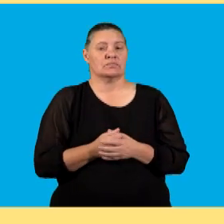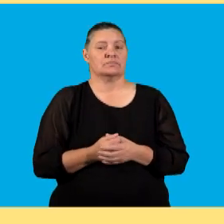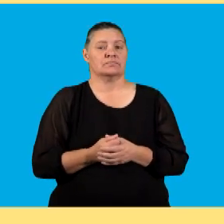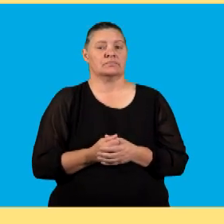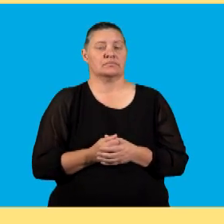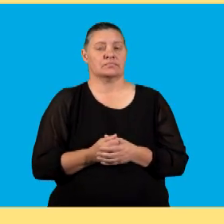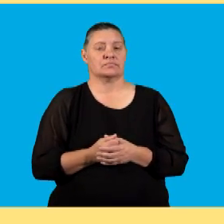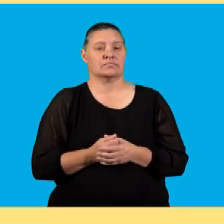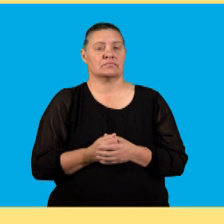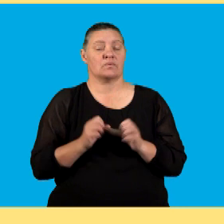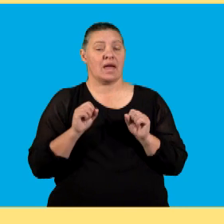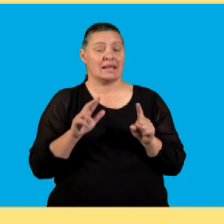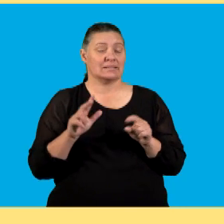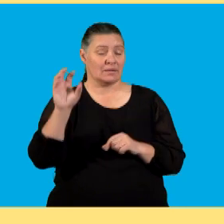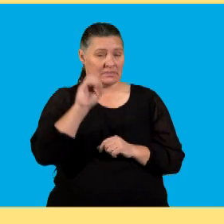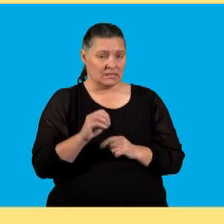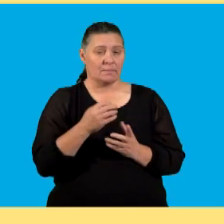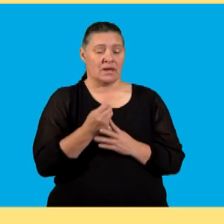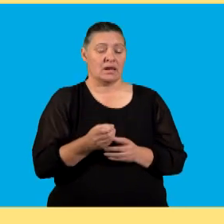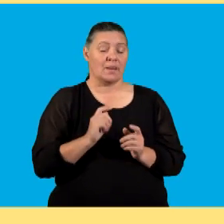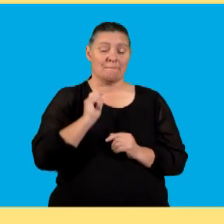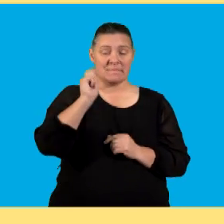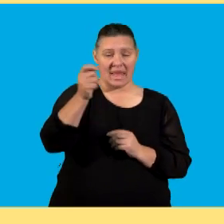using 18%. So you get